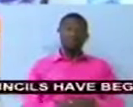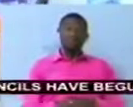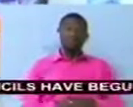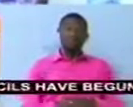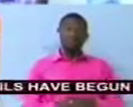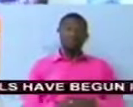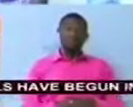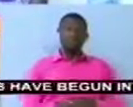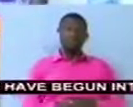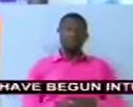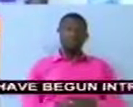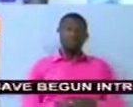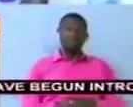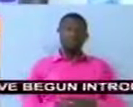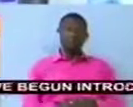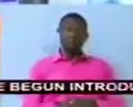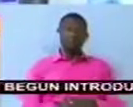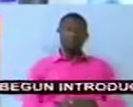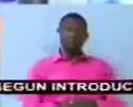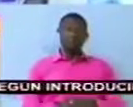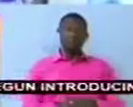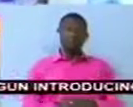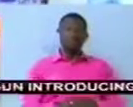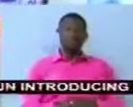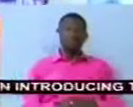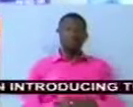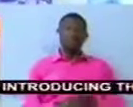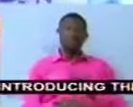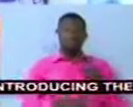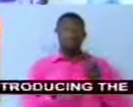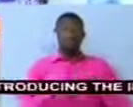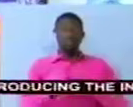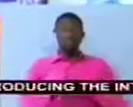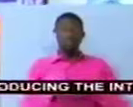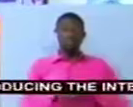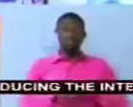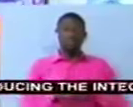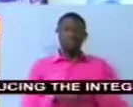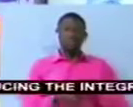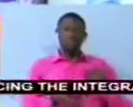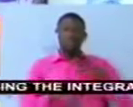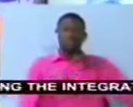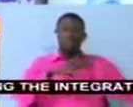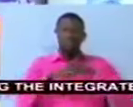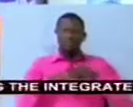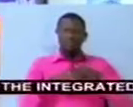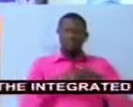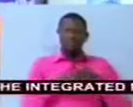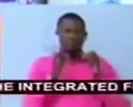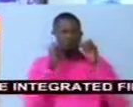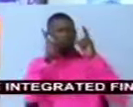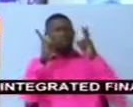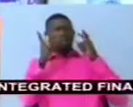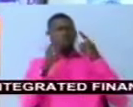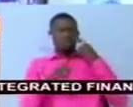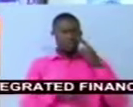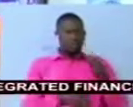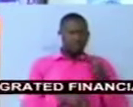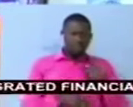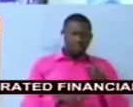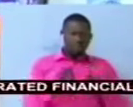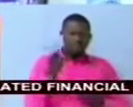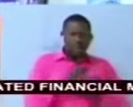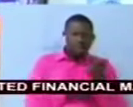léeg léeg ñu gis ma jënd ñu ne oxygène ma dem di jënd. Sometimes wala ñu ne pakkaa ngi fële wéré ci ma jënd ko. When they see me buying this oxygène